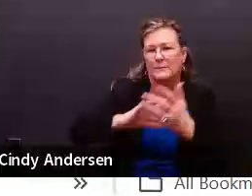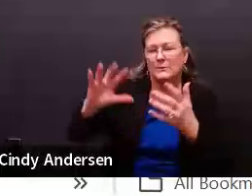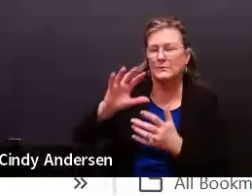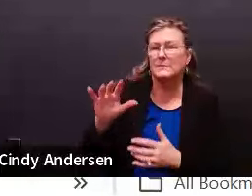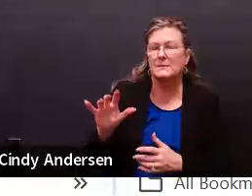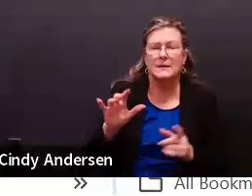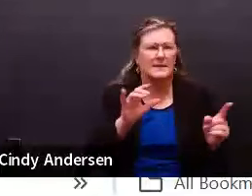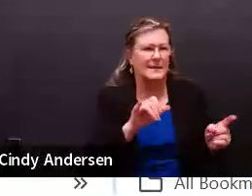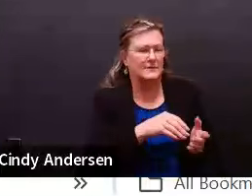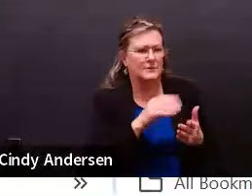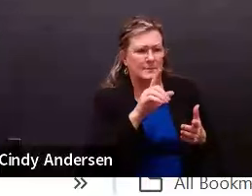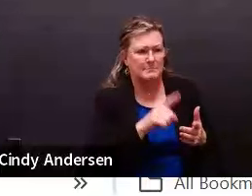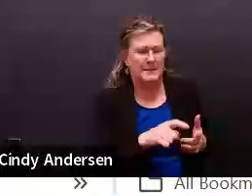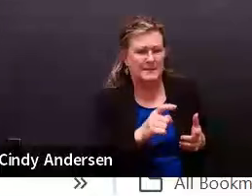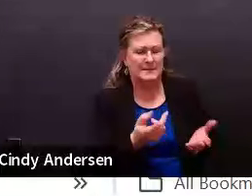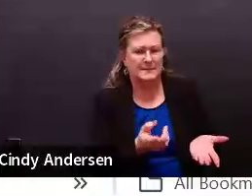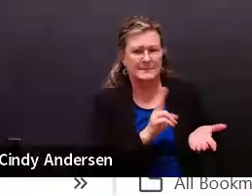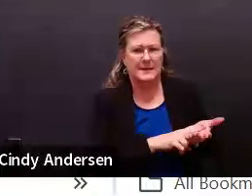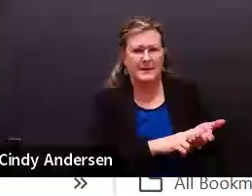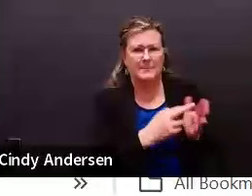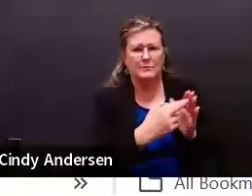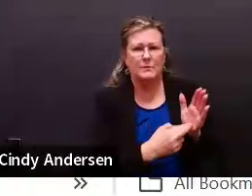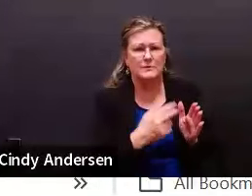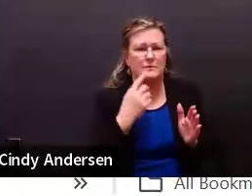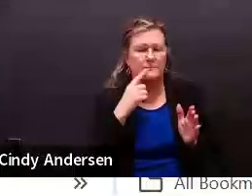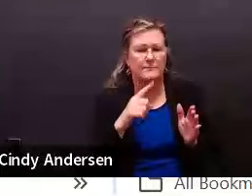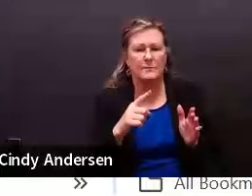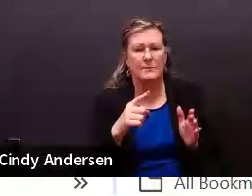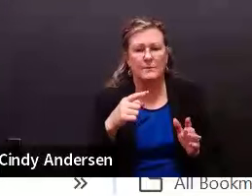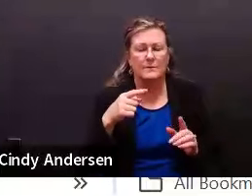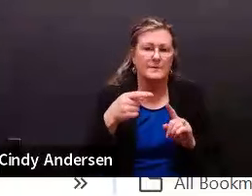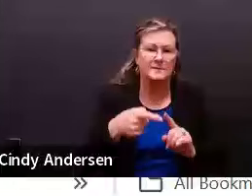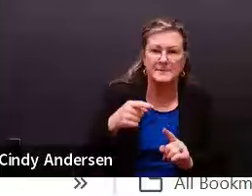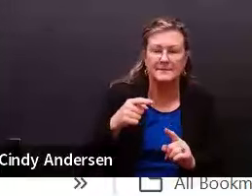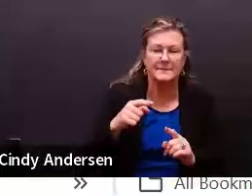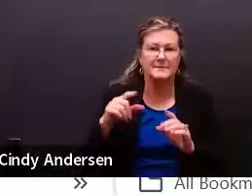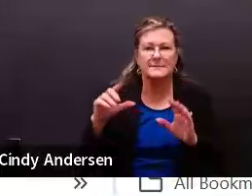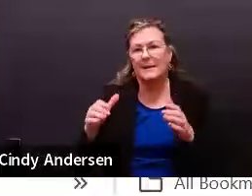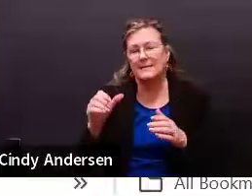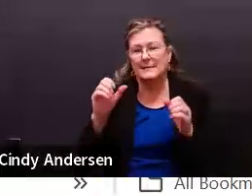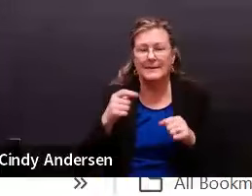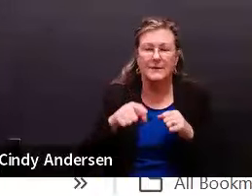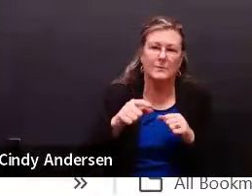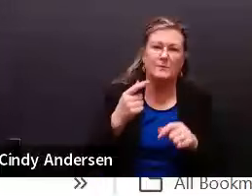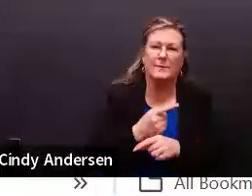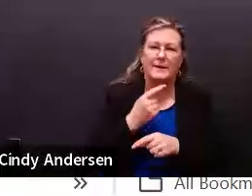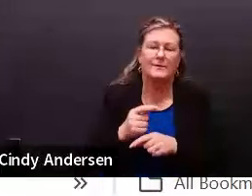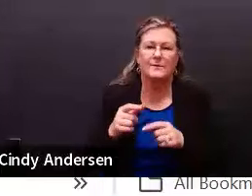be signed up or registered for an essential elements class, or could they go into a regular language